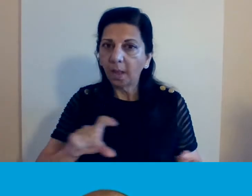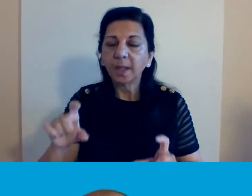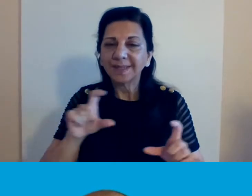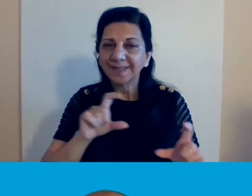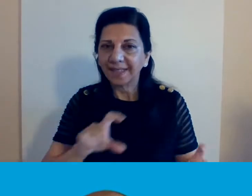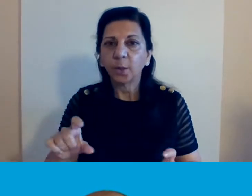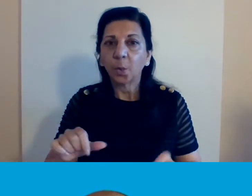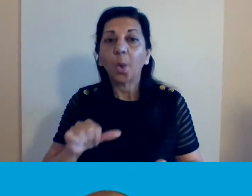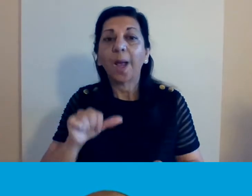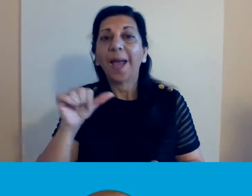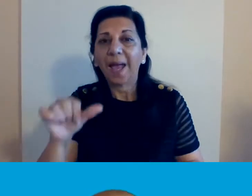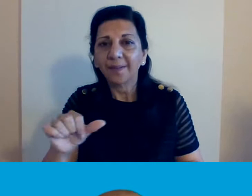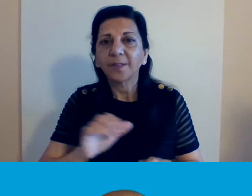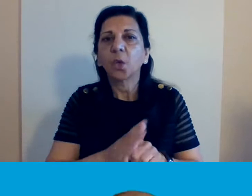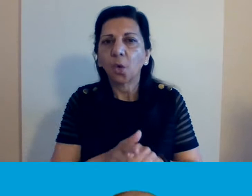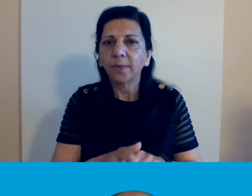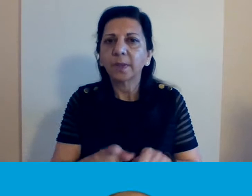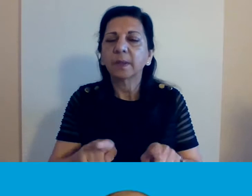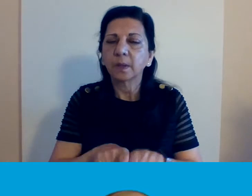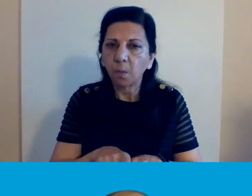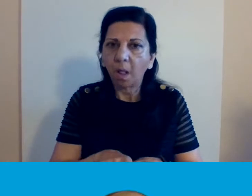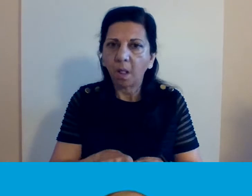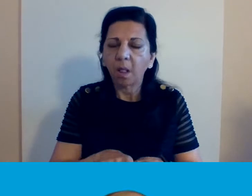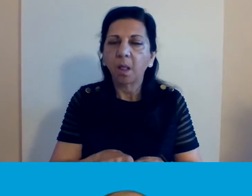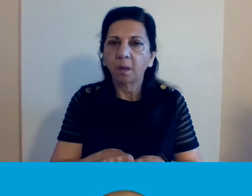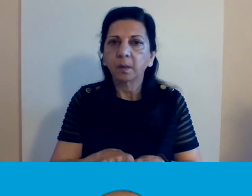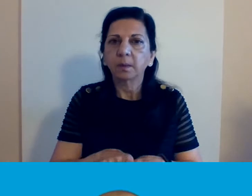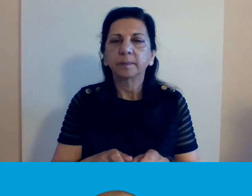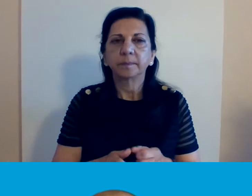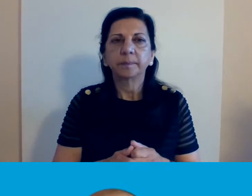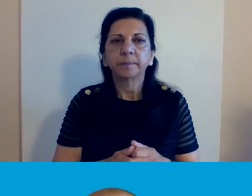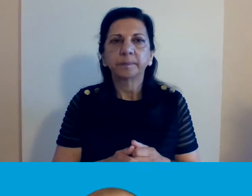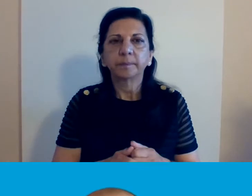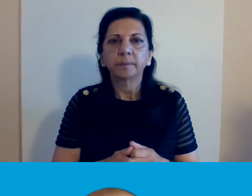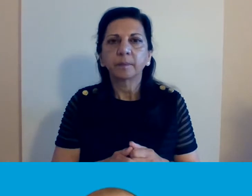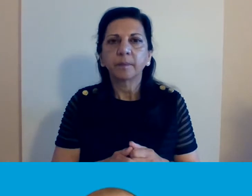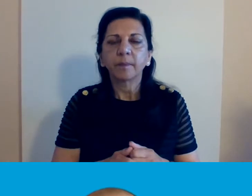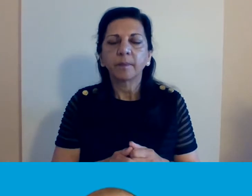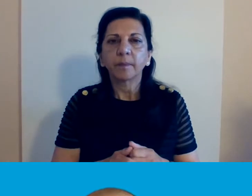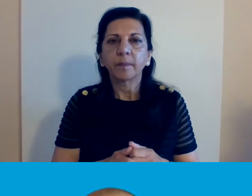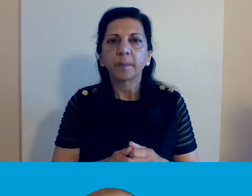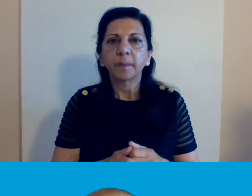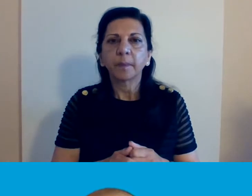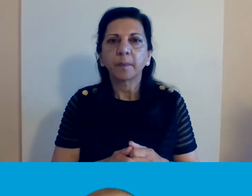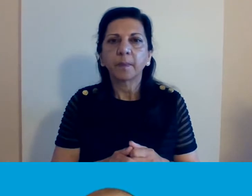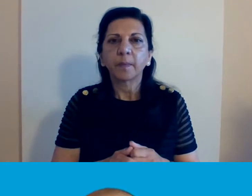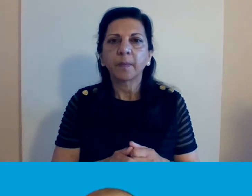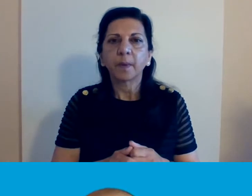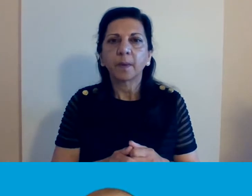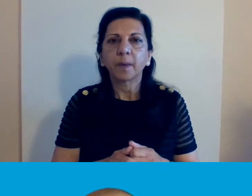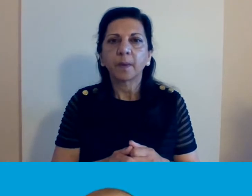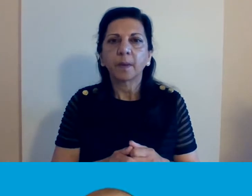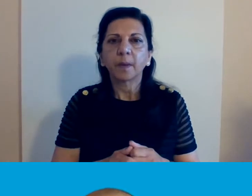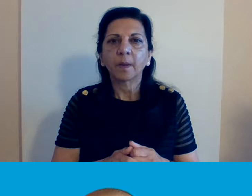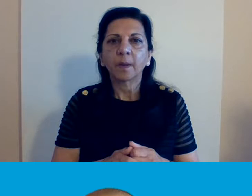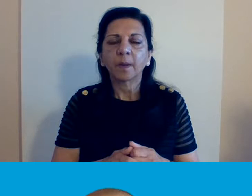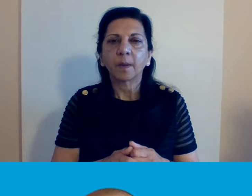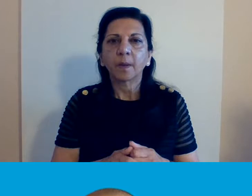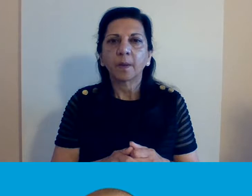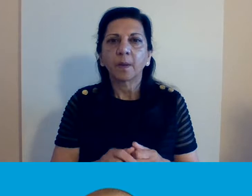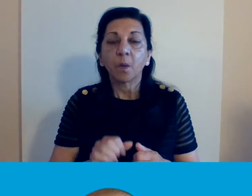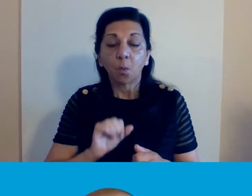post-COVID. So some of those concerns can be addressed through that. But we will feed into the planning cell